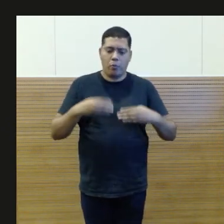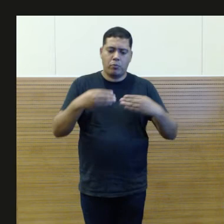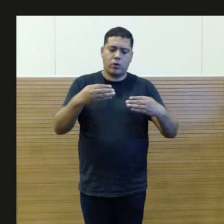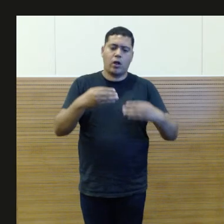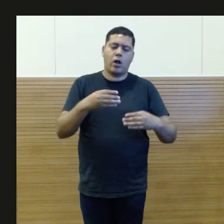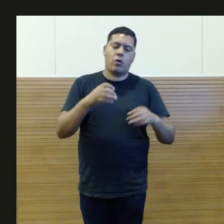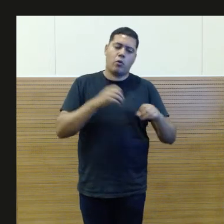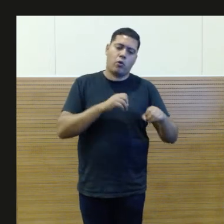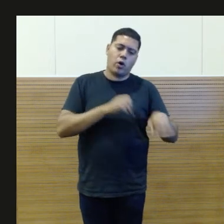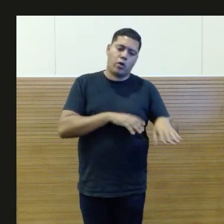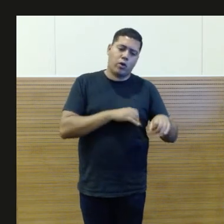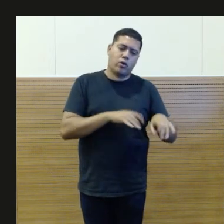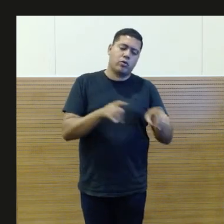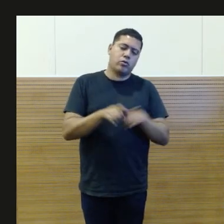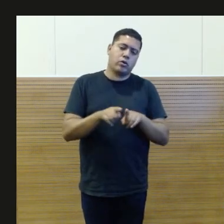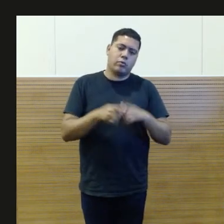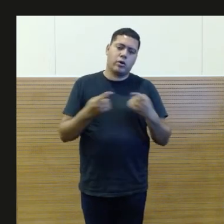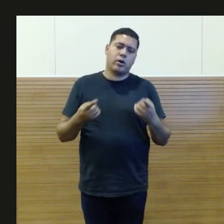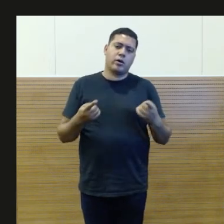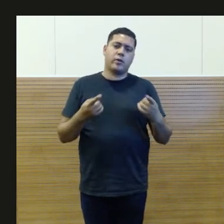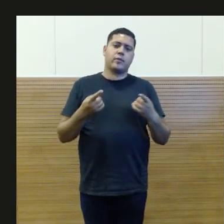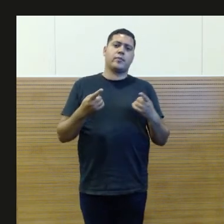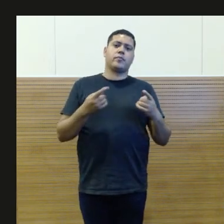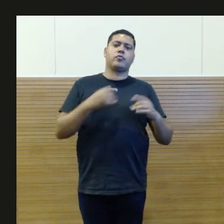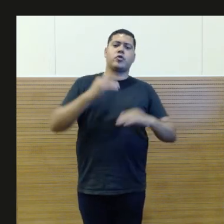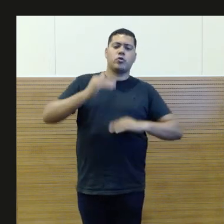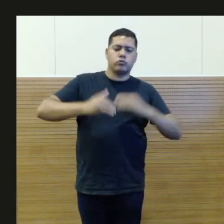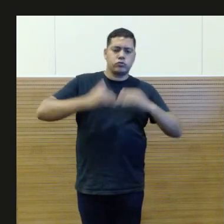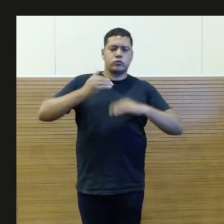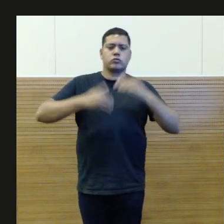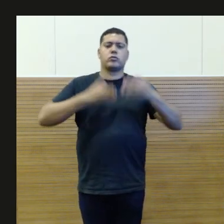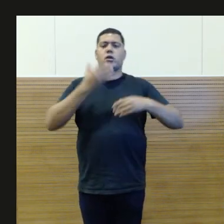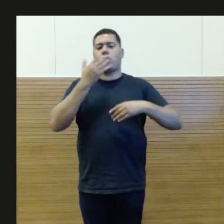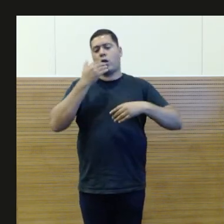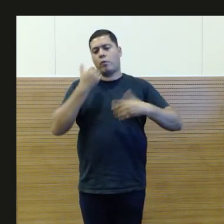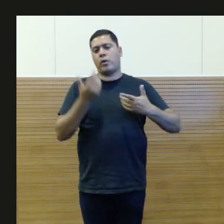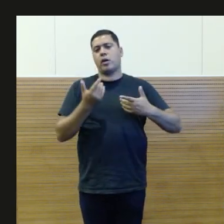monitoring, this is one of the points that we must improve.